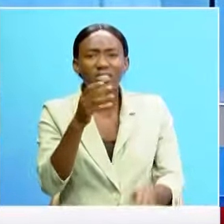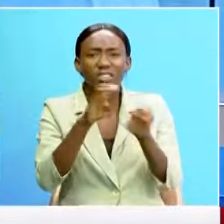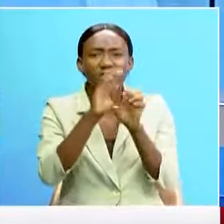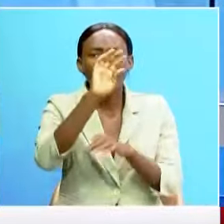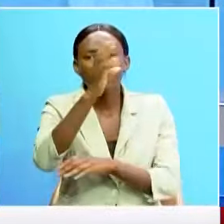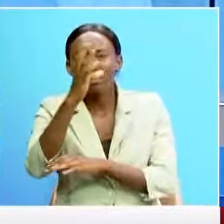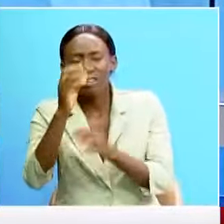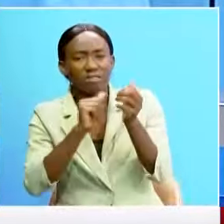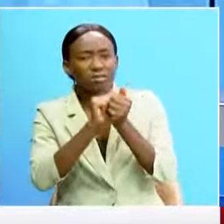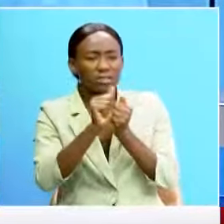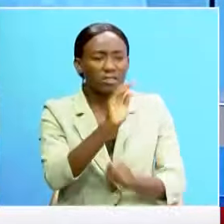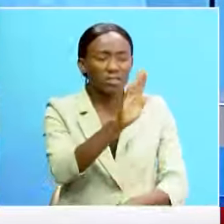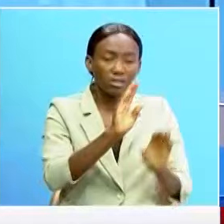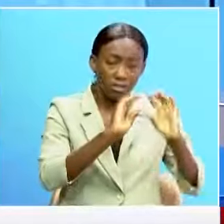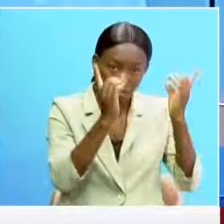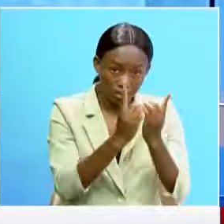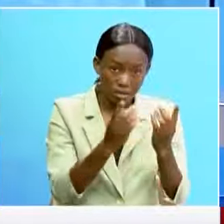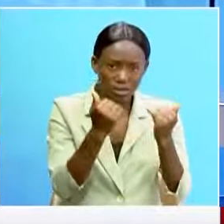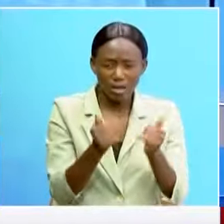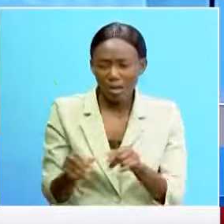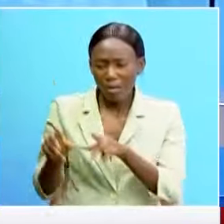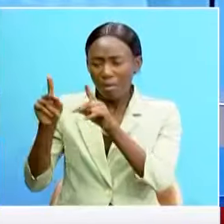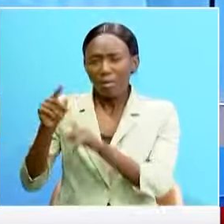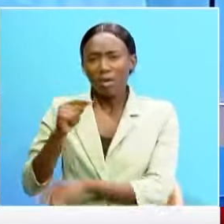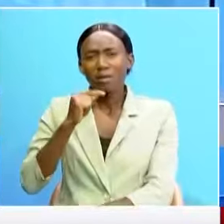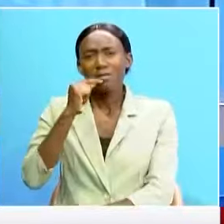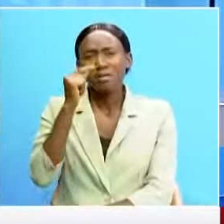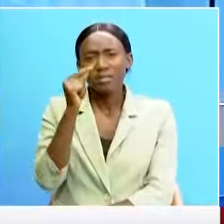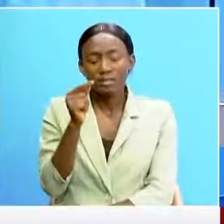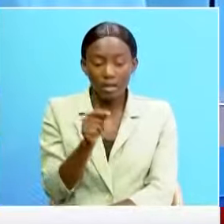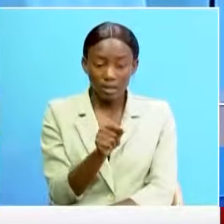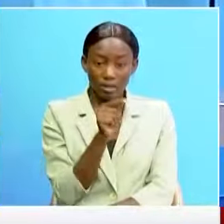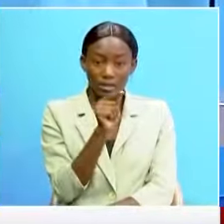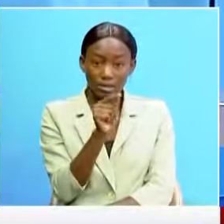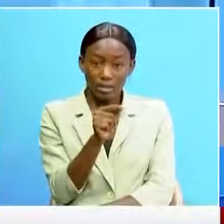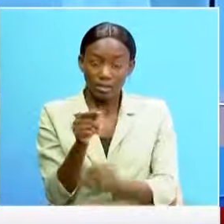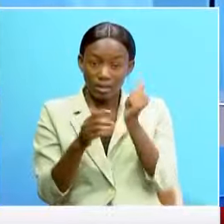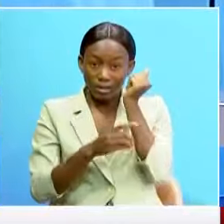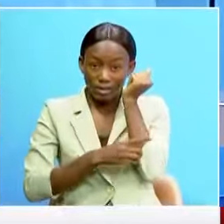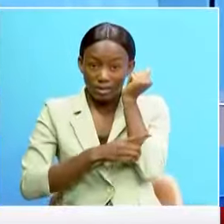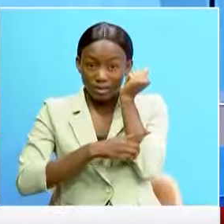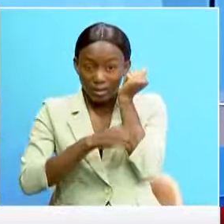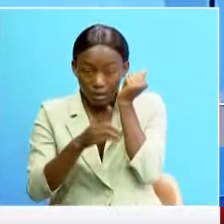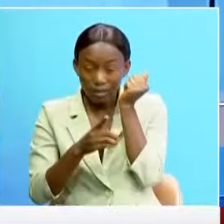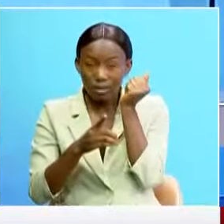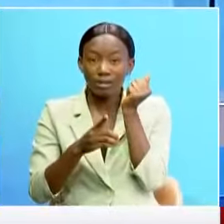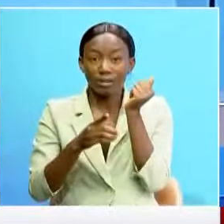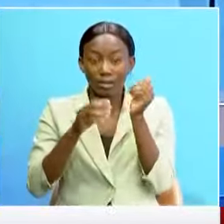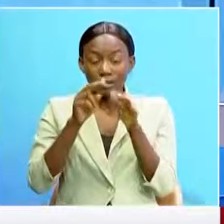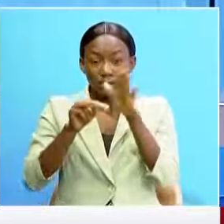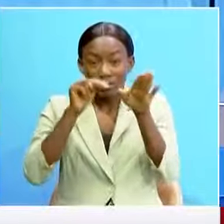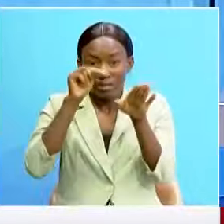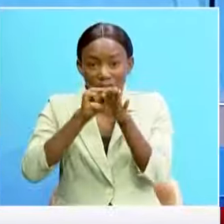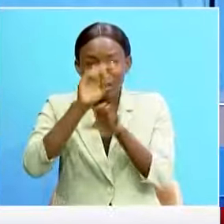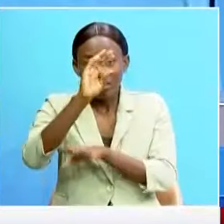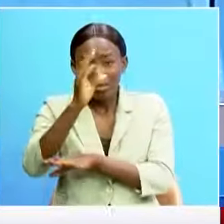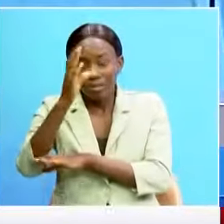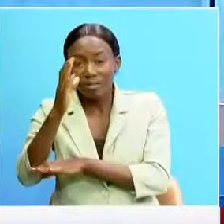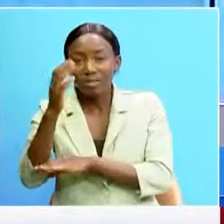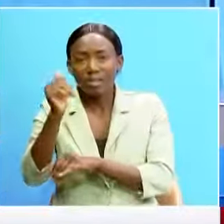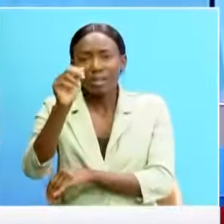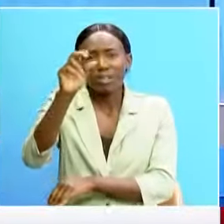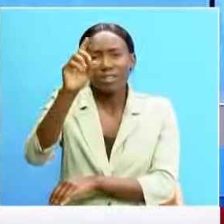the district. Mr. Kapoto has since called on the Department of National Parks and Wildlife, DNPW,